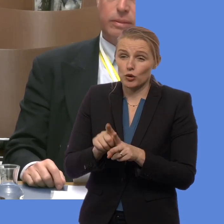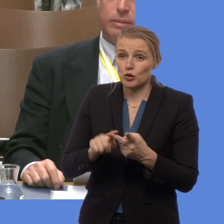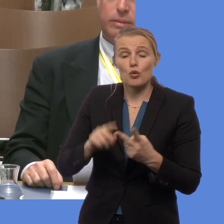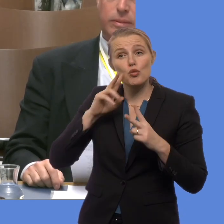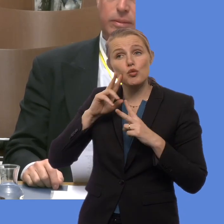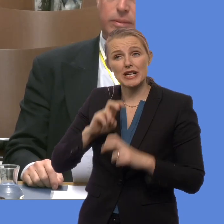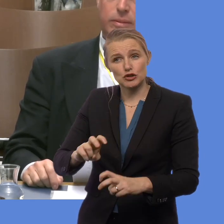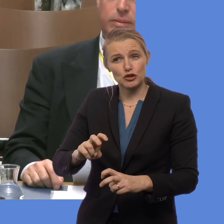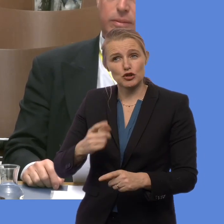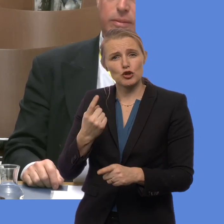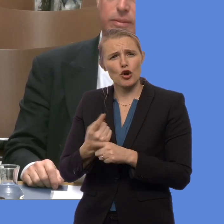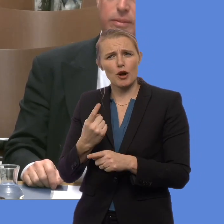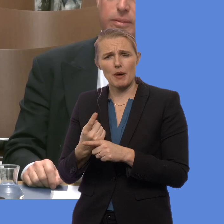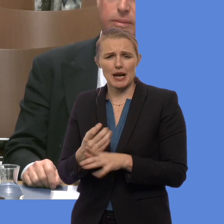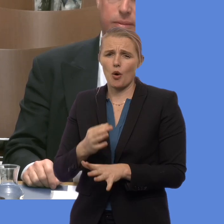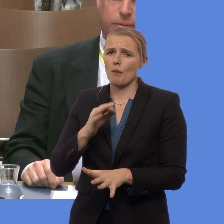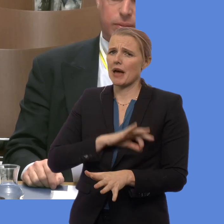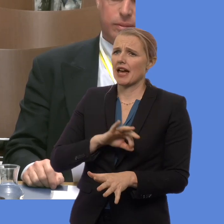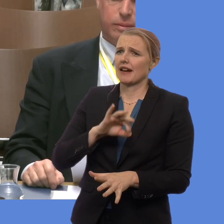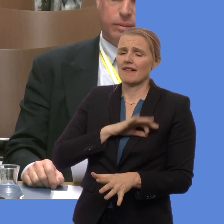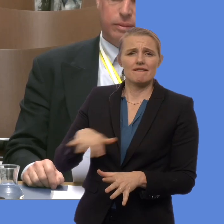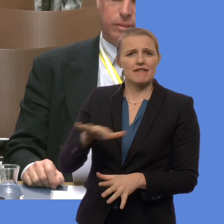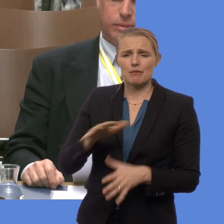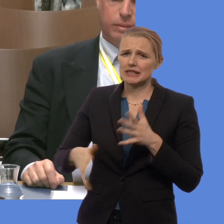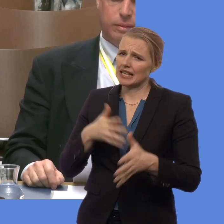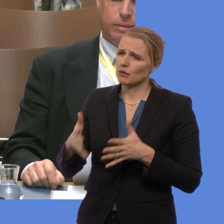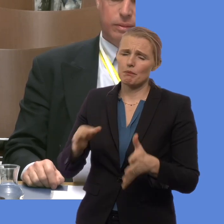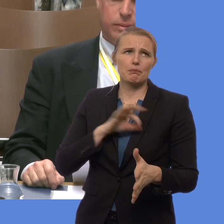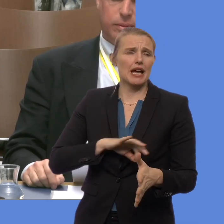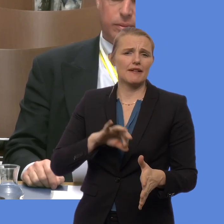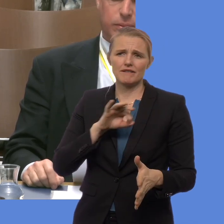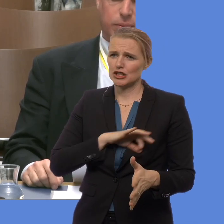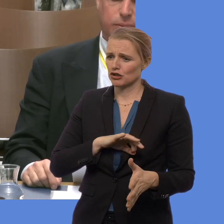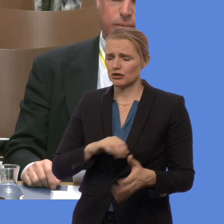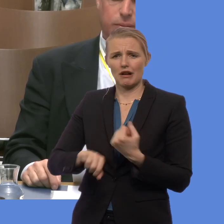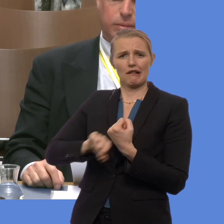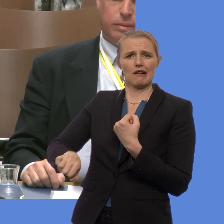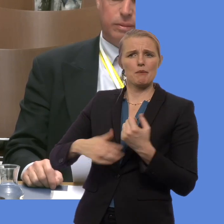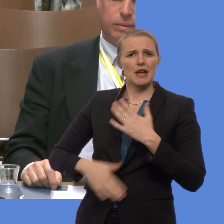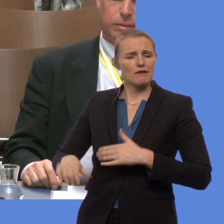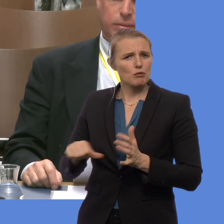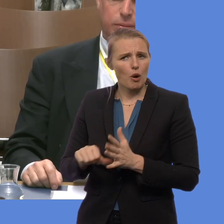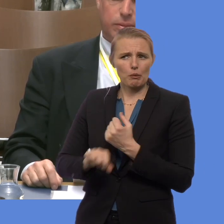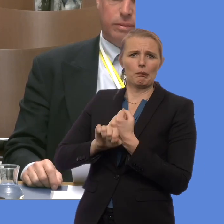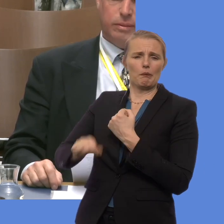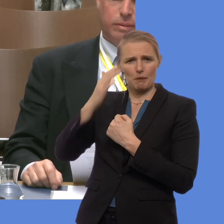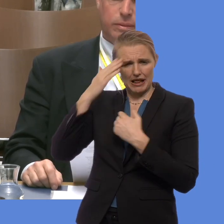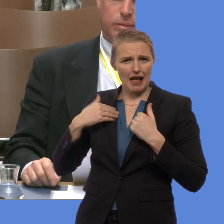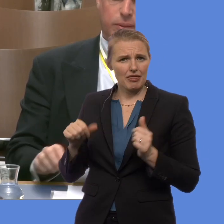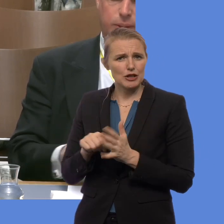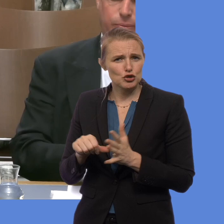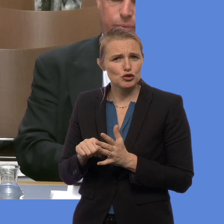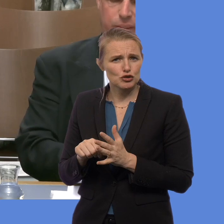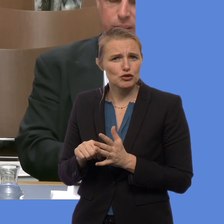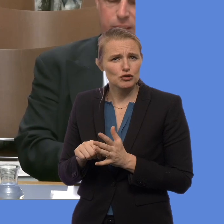is into the sort of beneficial effects of family signing that offsets behavioural problems, the increased mental health issues that